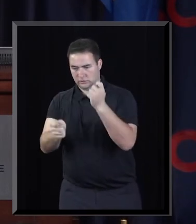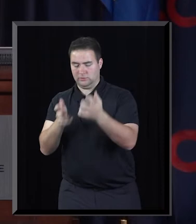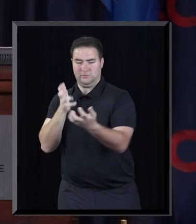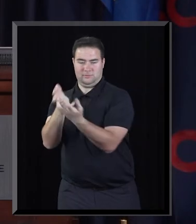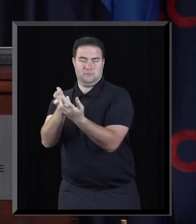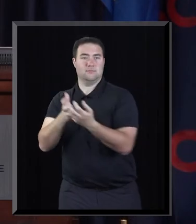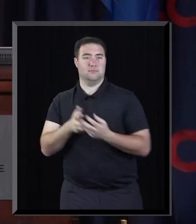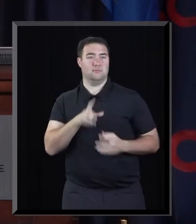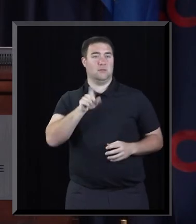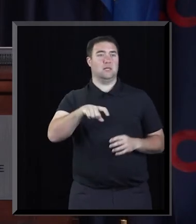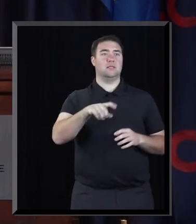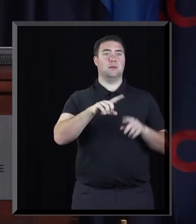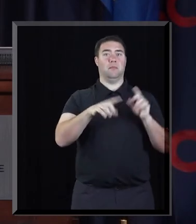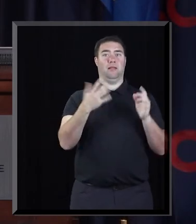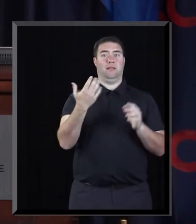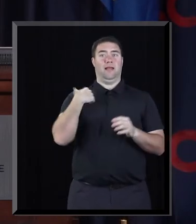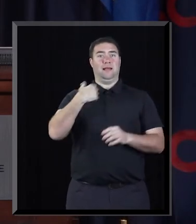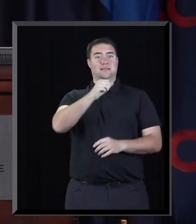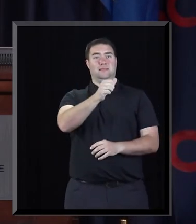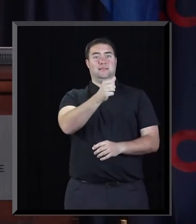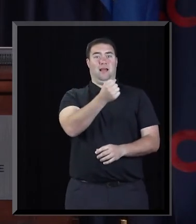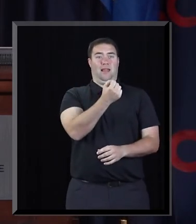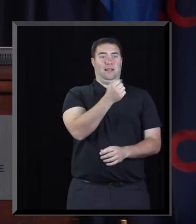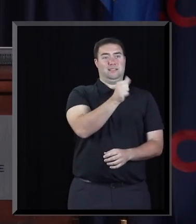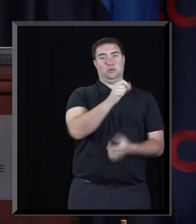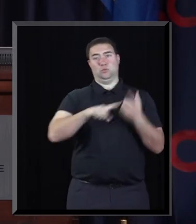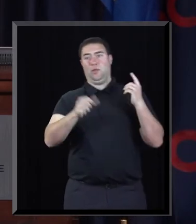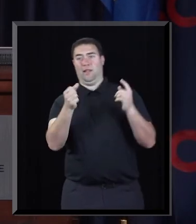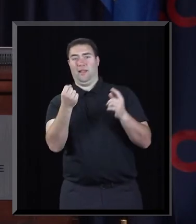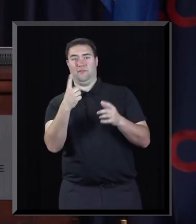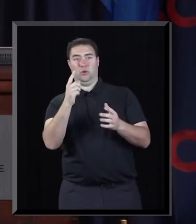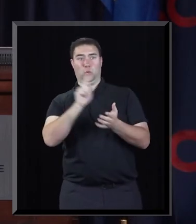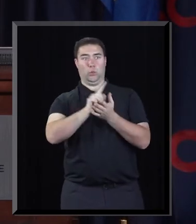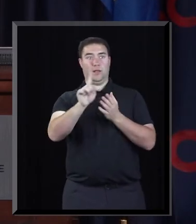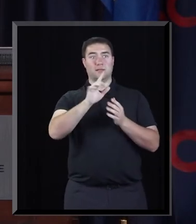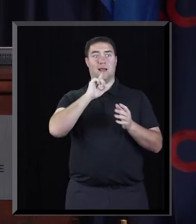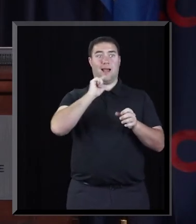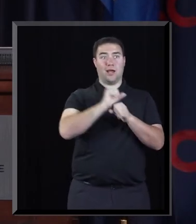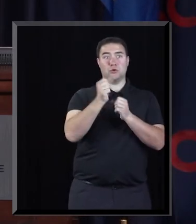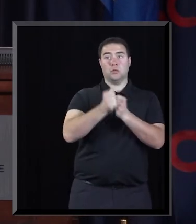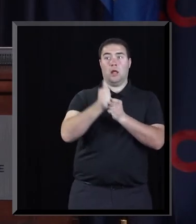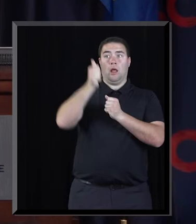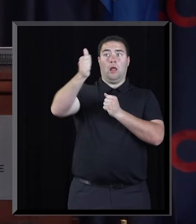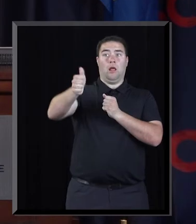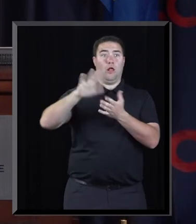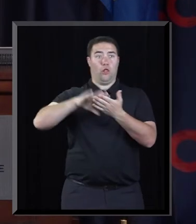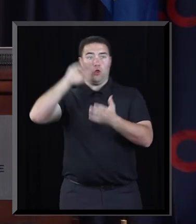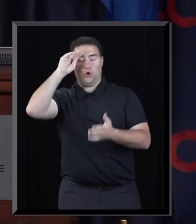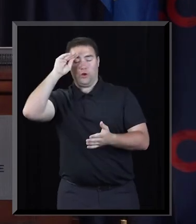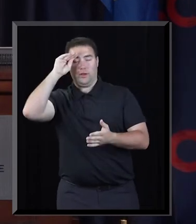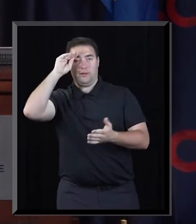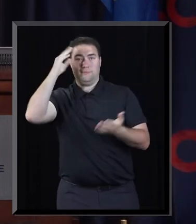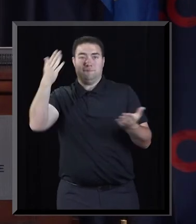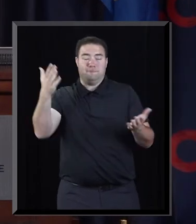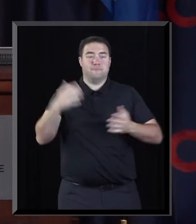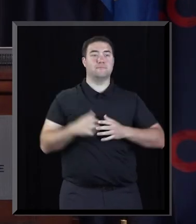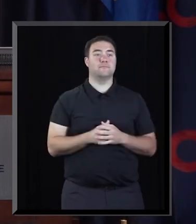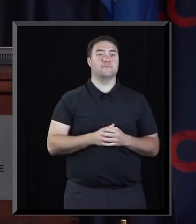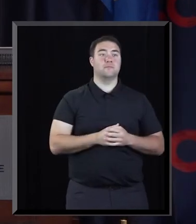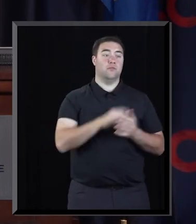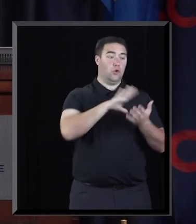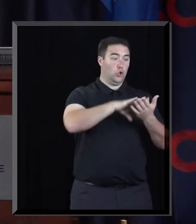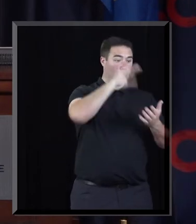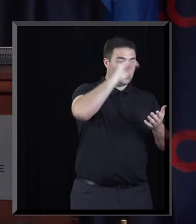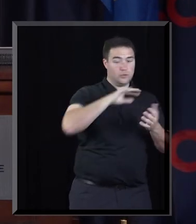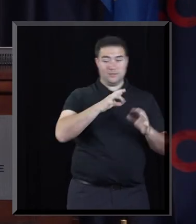last 10 to 11 weeks of school, we would be doing distance learning. And it's been a huge change, not for just us students, but also for the faculty.